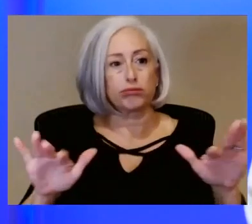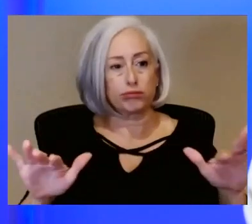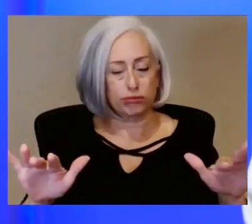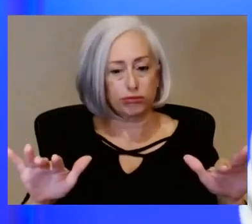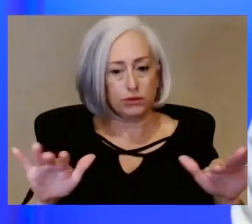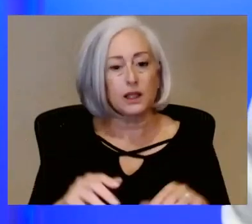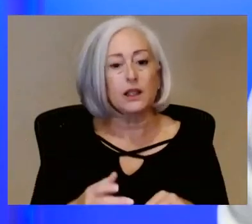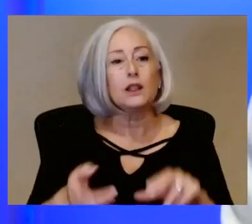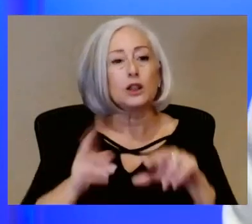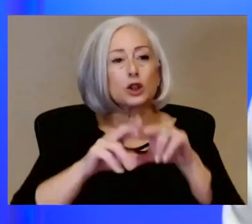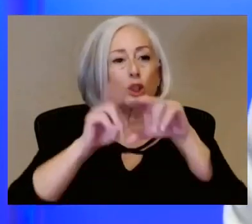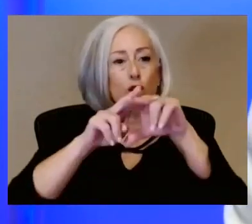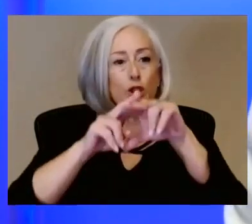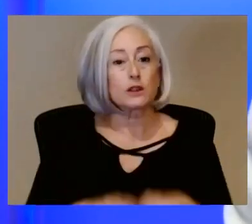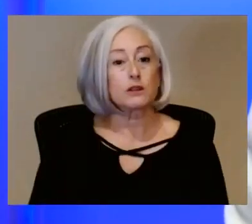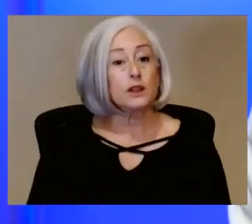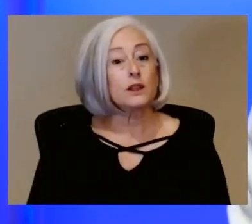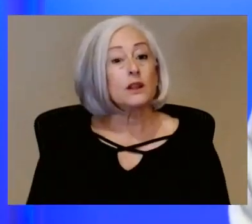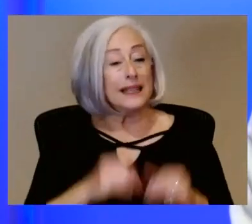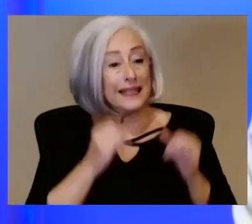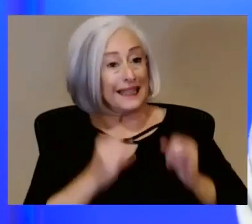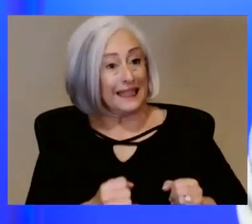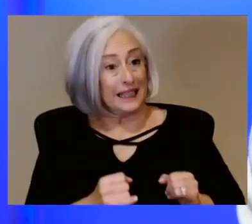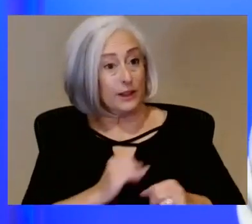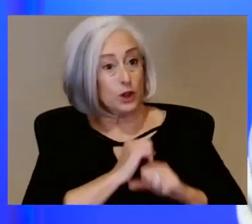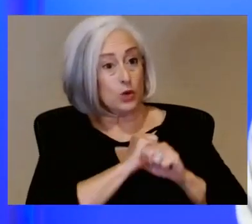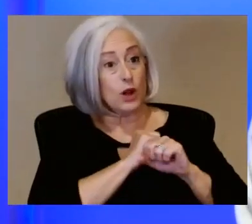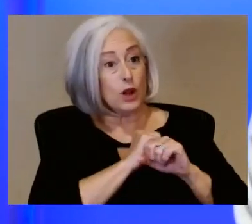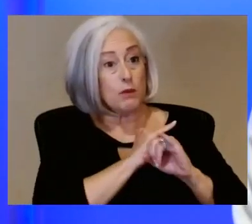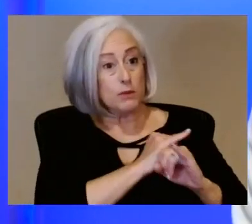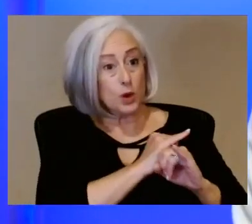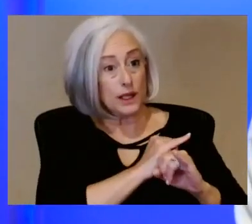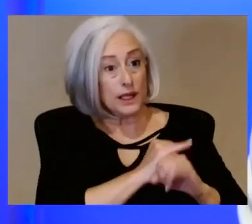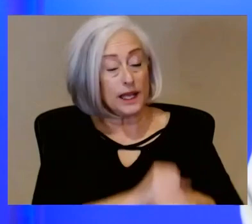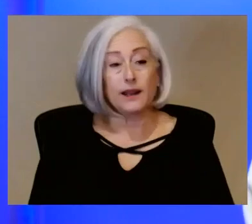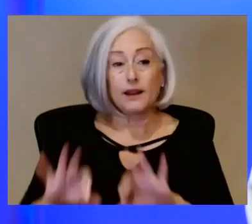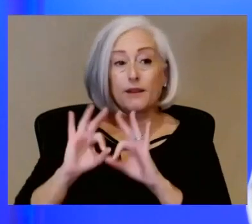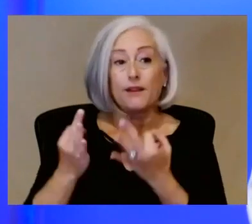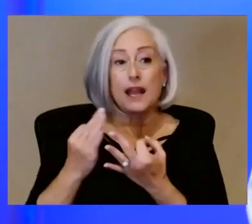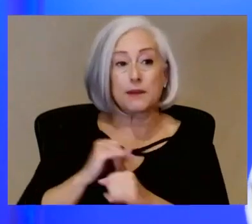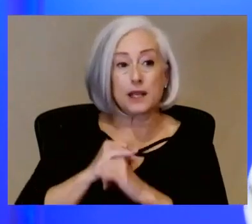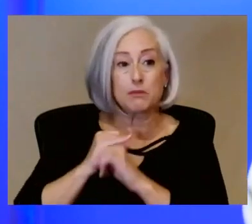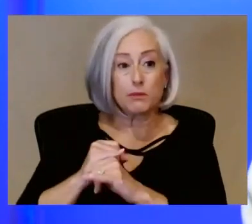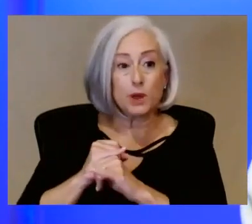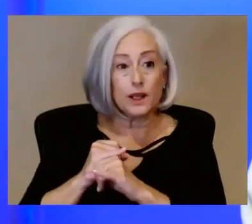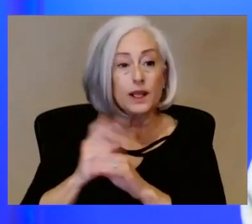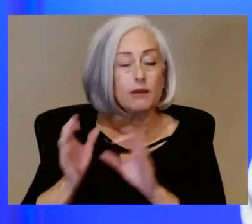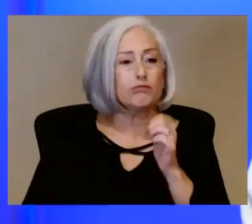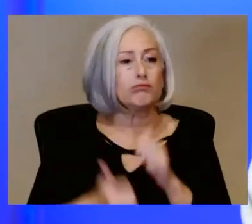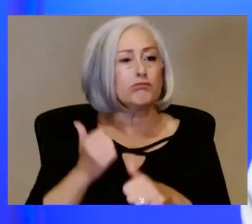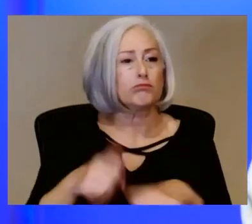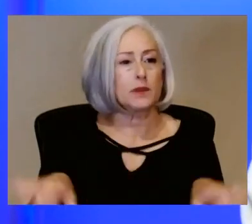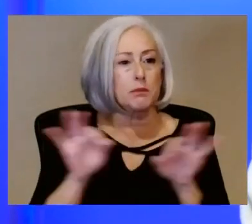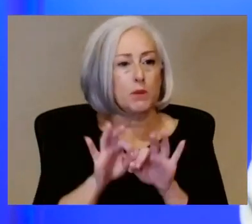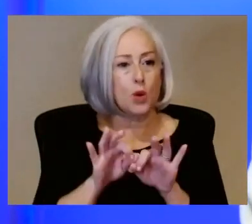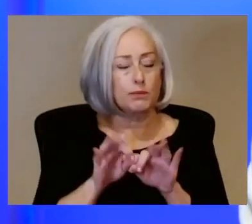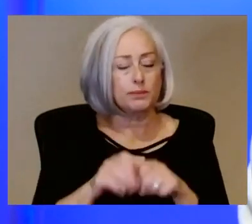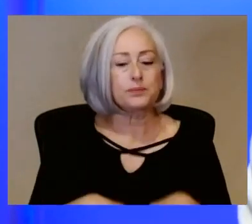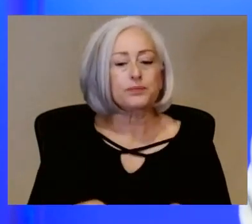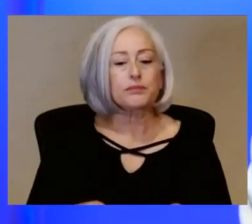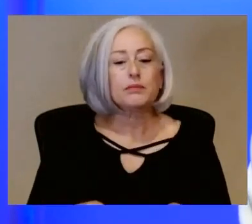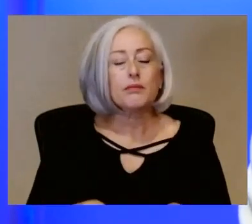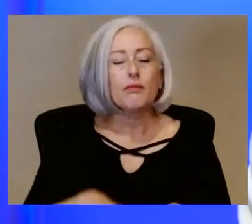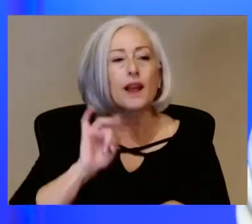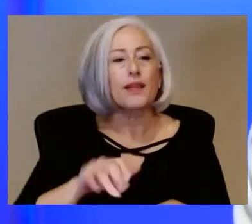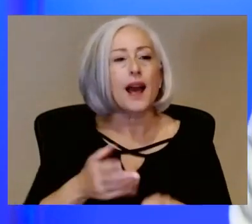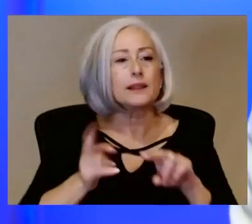family immunity if you can be vaccinated and up to date. And I think really what we're looking at as far as the surge goes too is not just cases, because